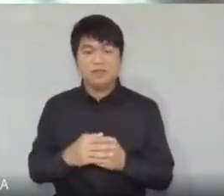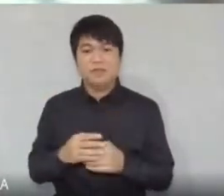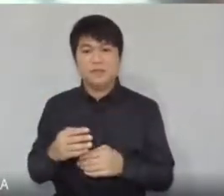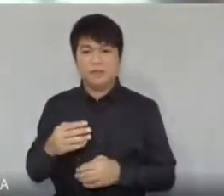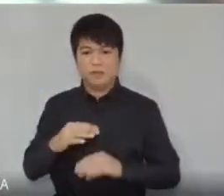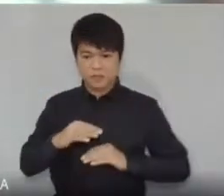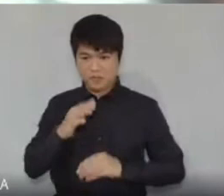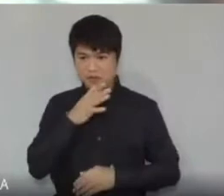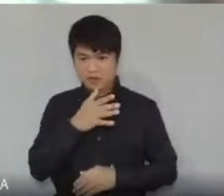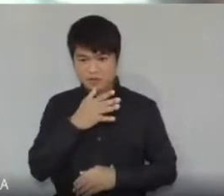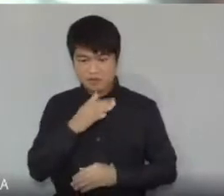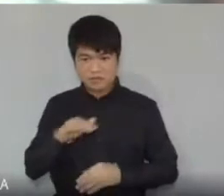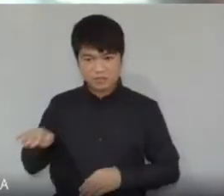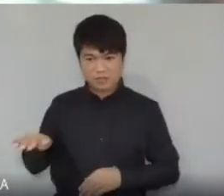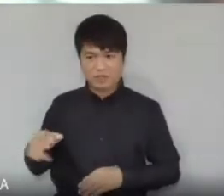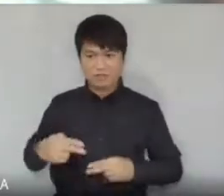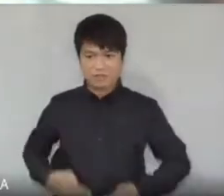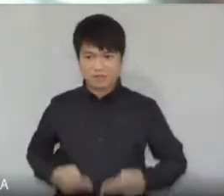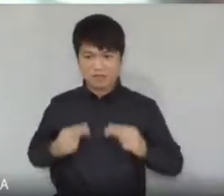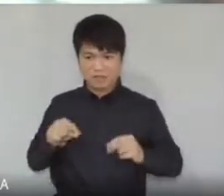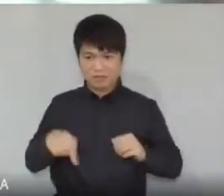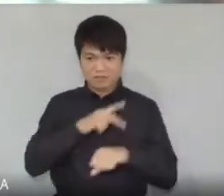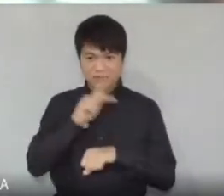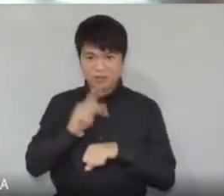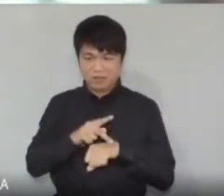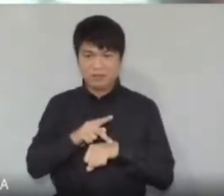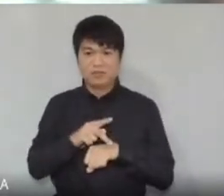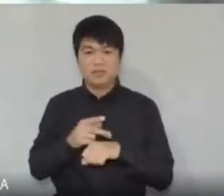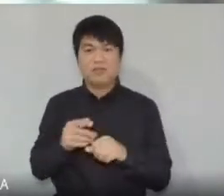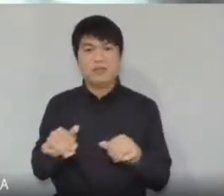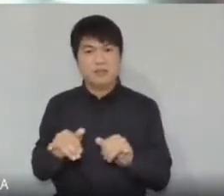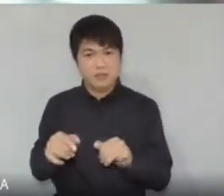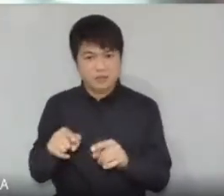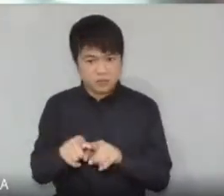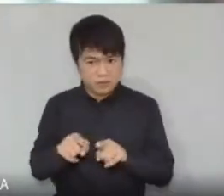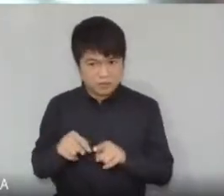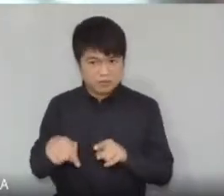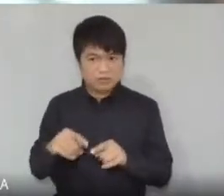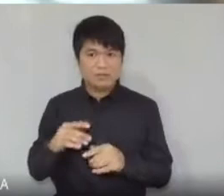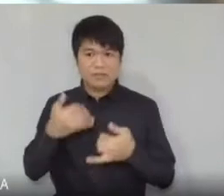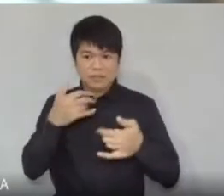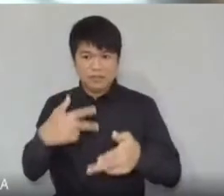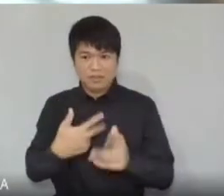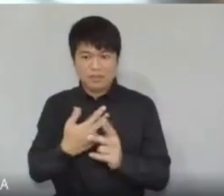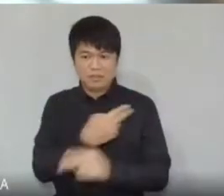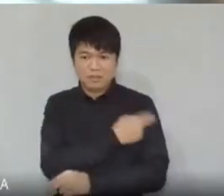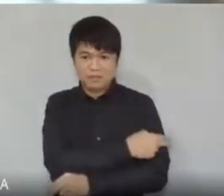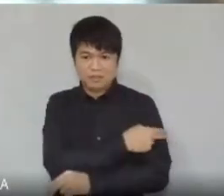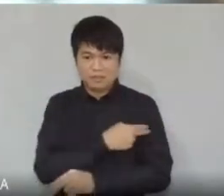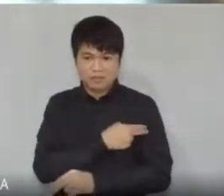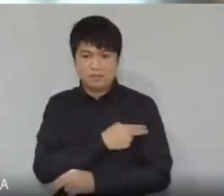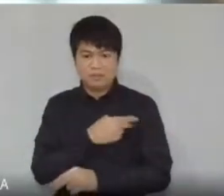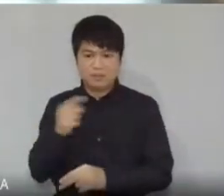a telehealth-enabled newborn hearing screening referral system and electronic service delivery